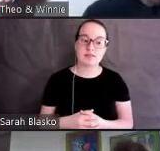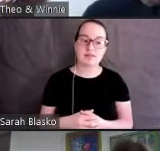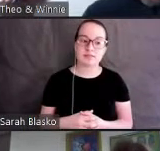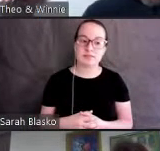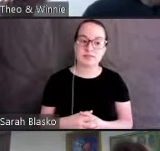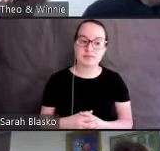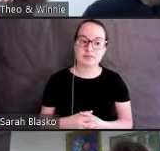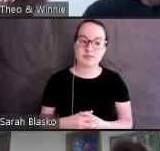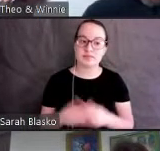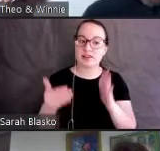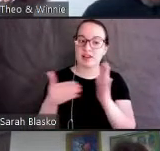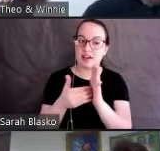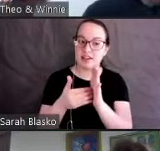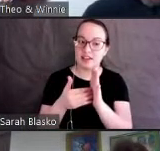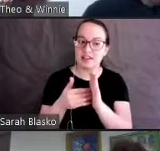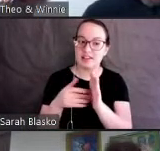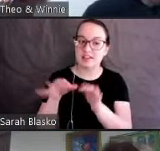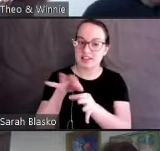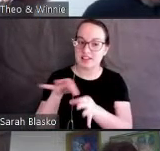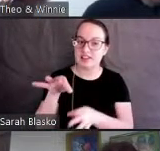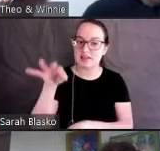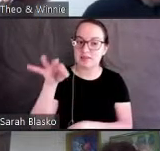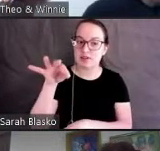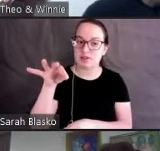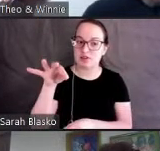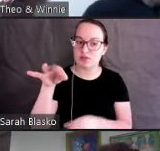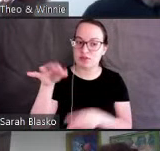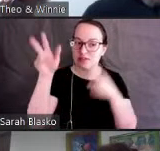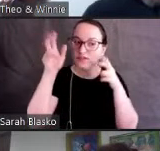of the heavenly realms.